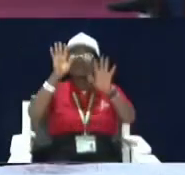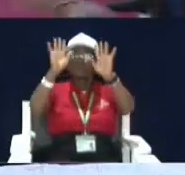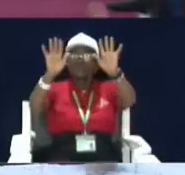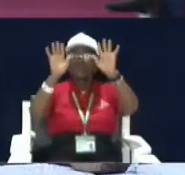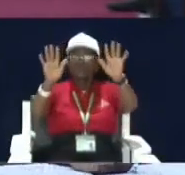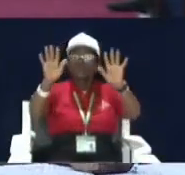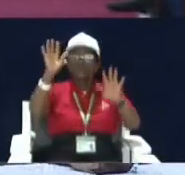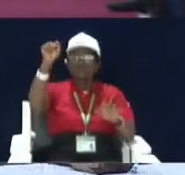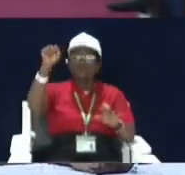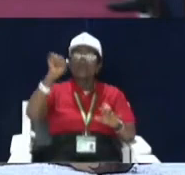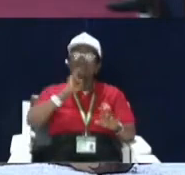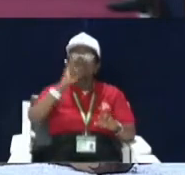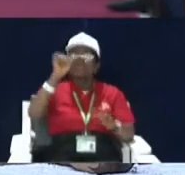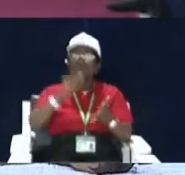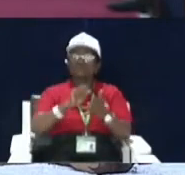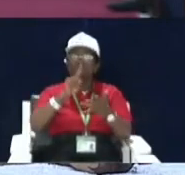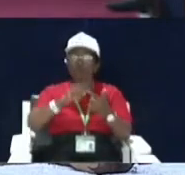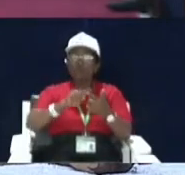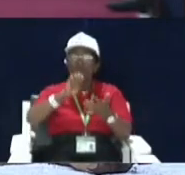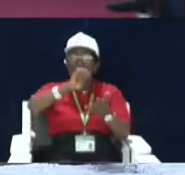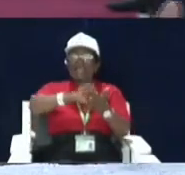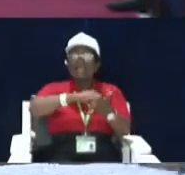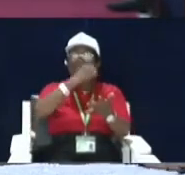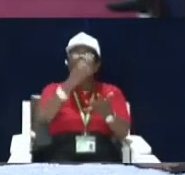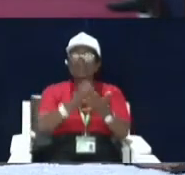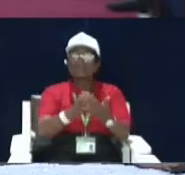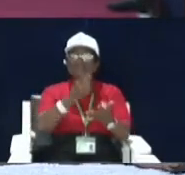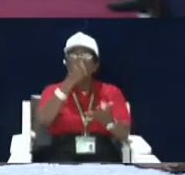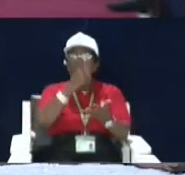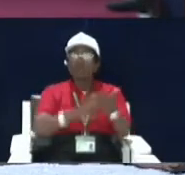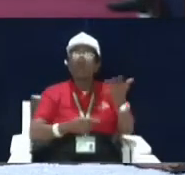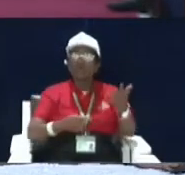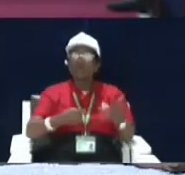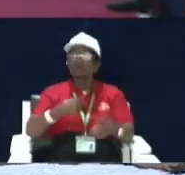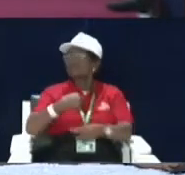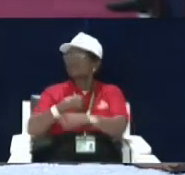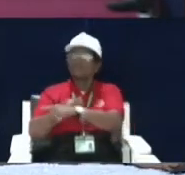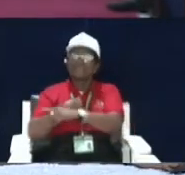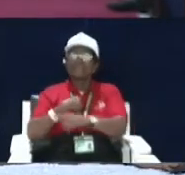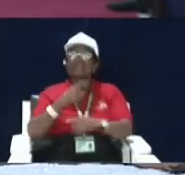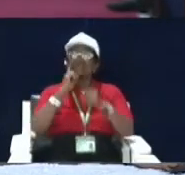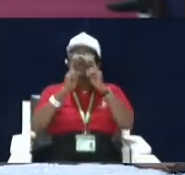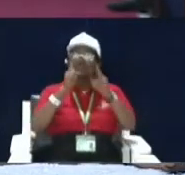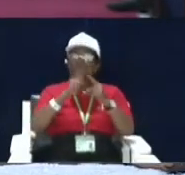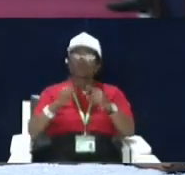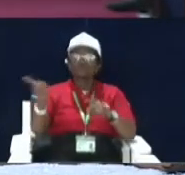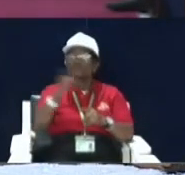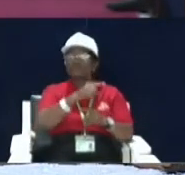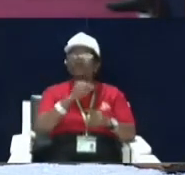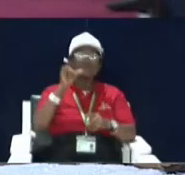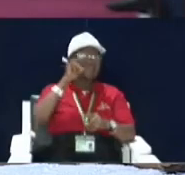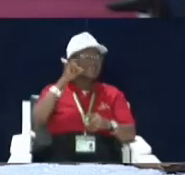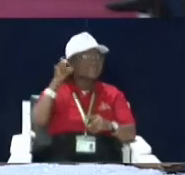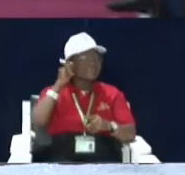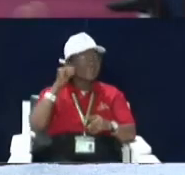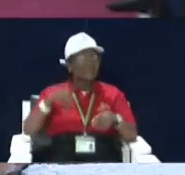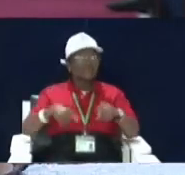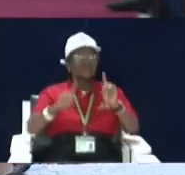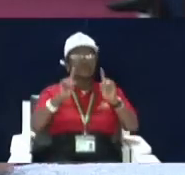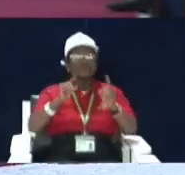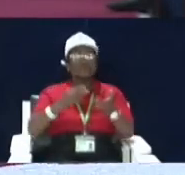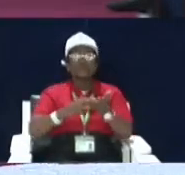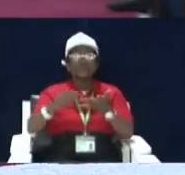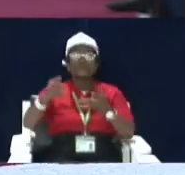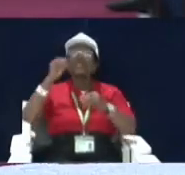is to establish what I talked to you yesterday during the Holy Communion, the